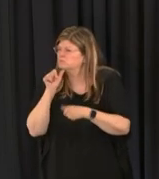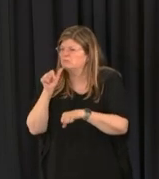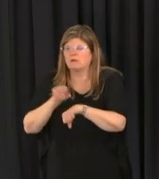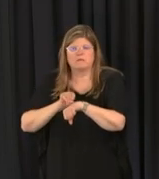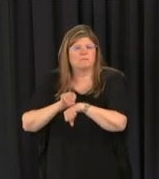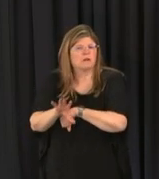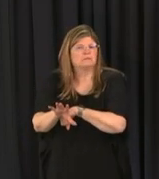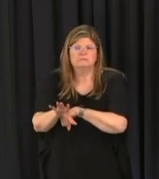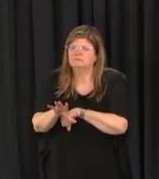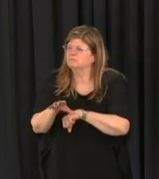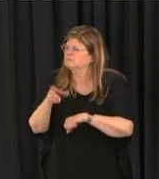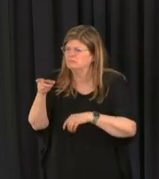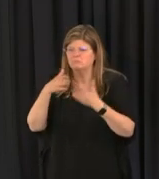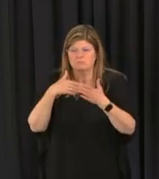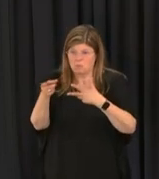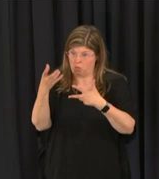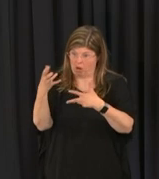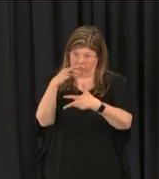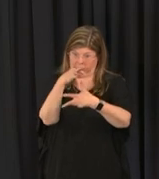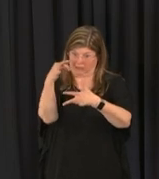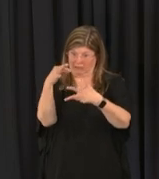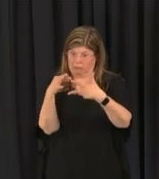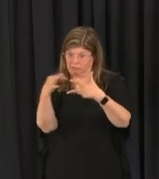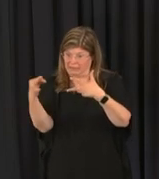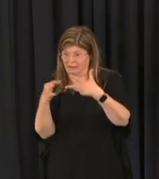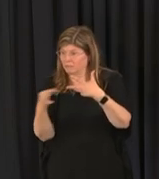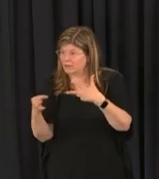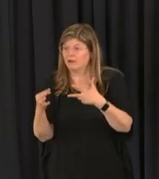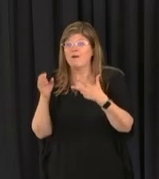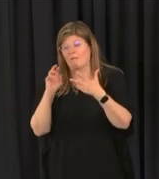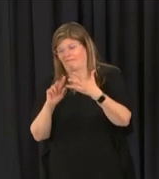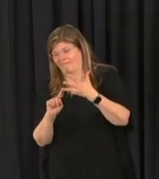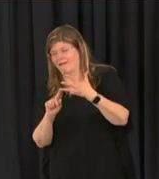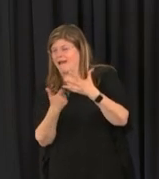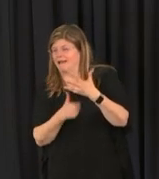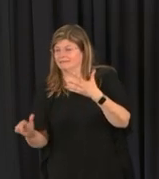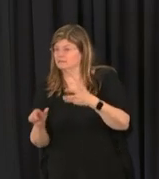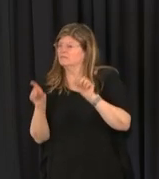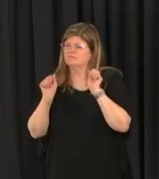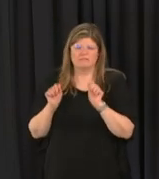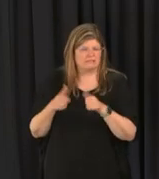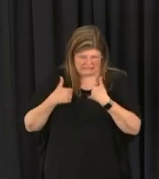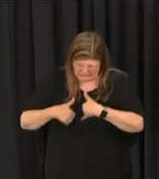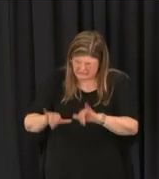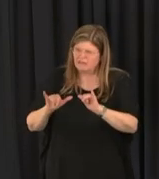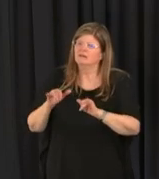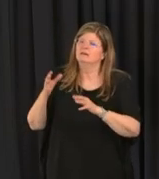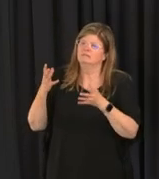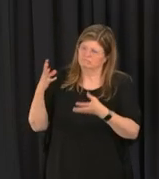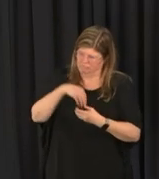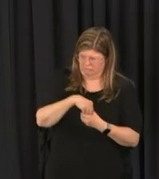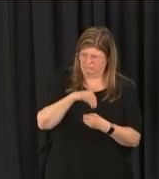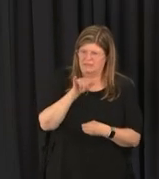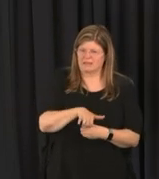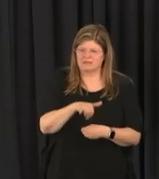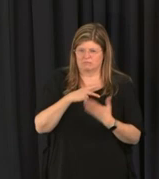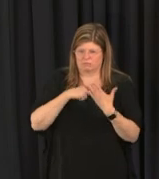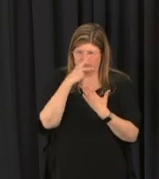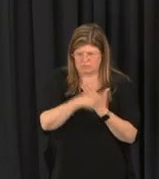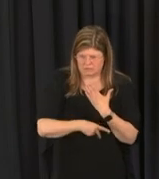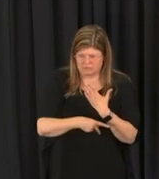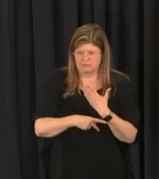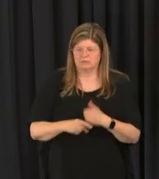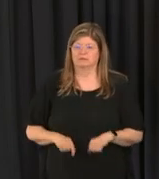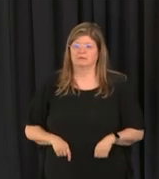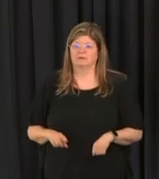you receive an appointment invitation. At the moment, those responses are just being shared with our vaccination program